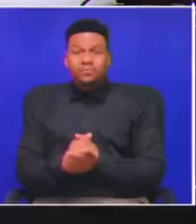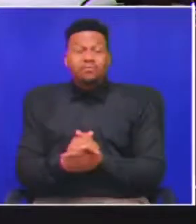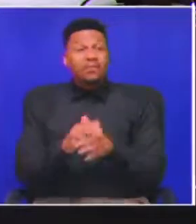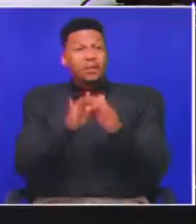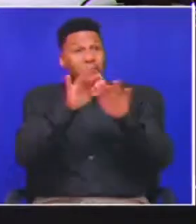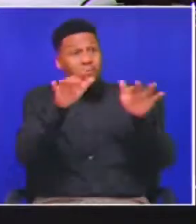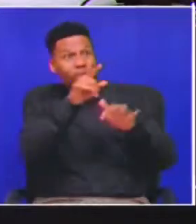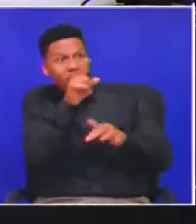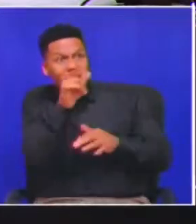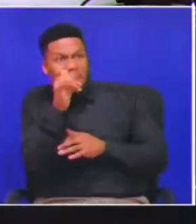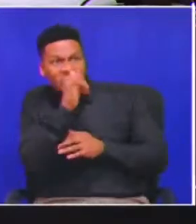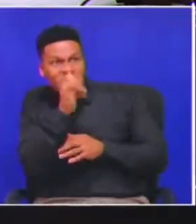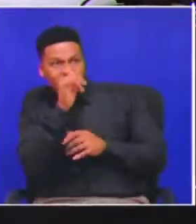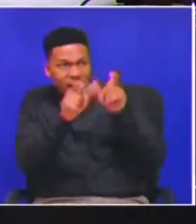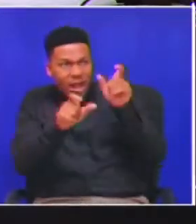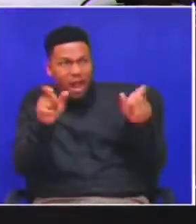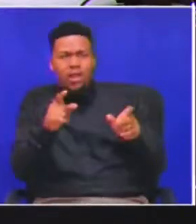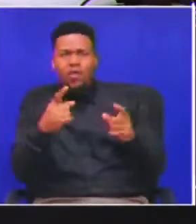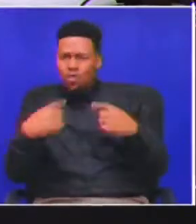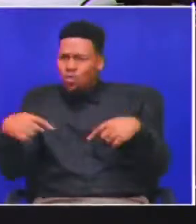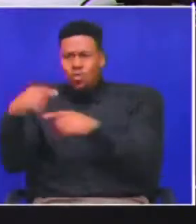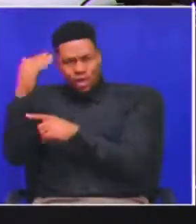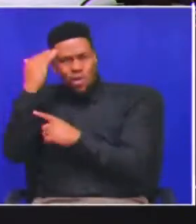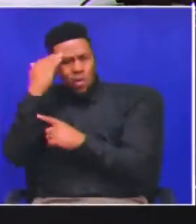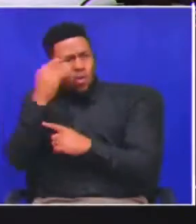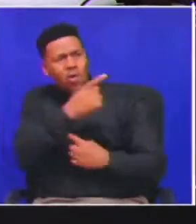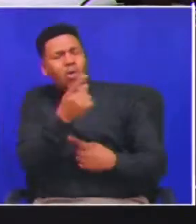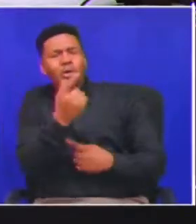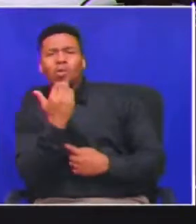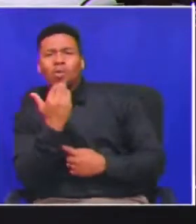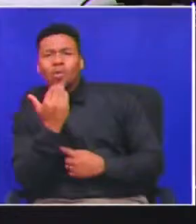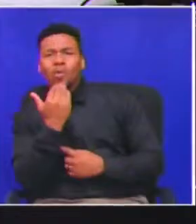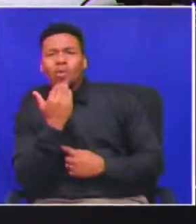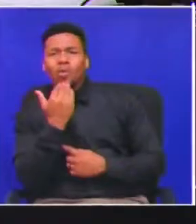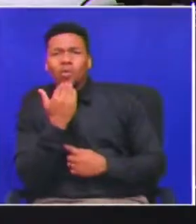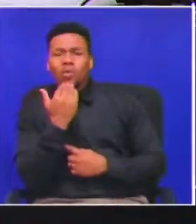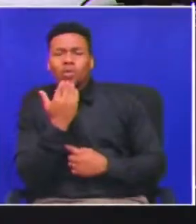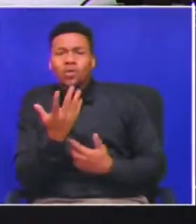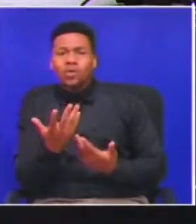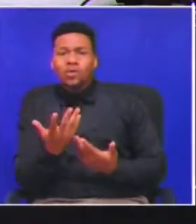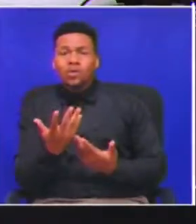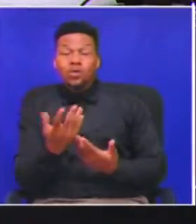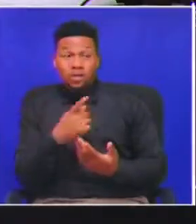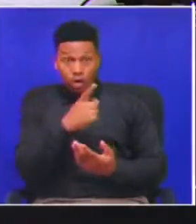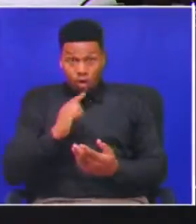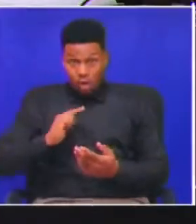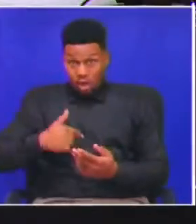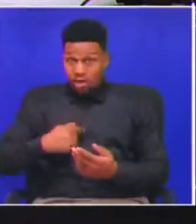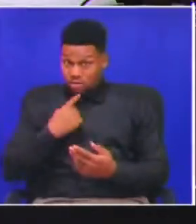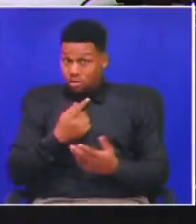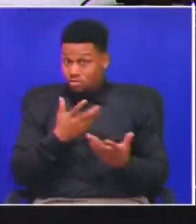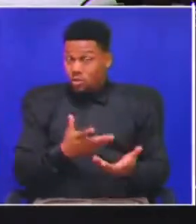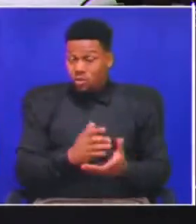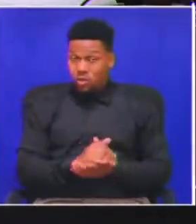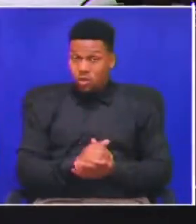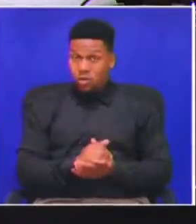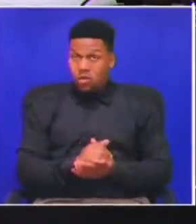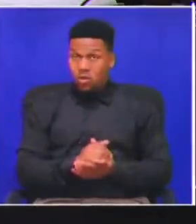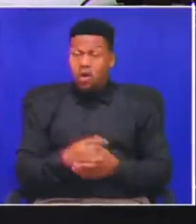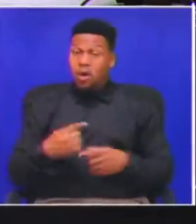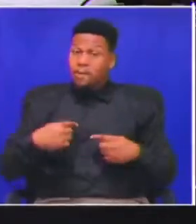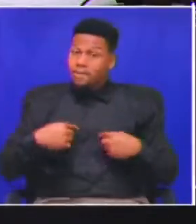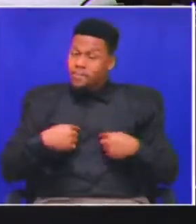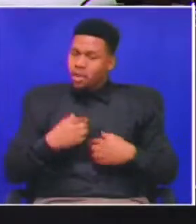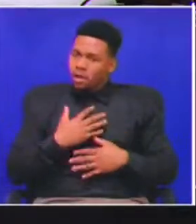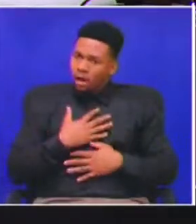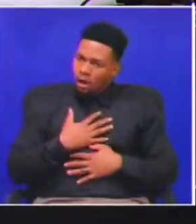to us. That's what she said. I have often said that, but I was rather glad when she said